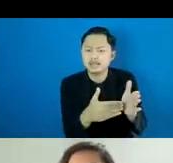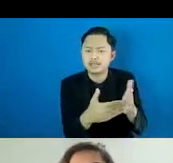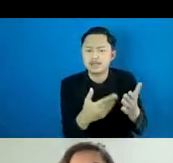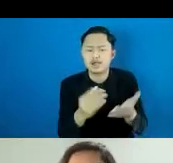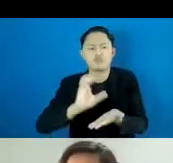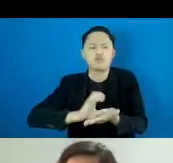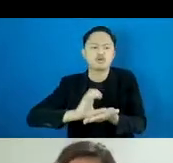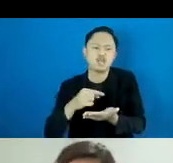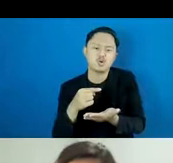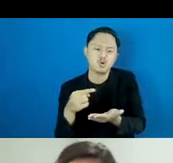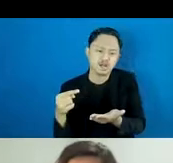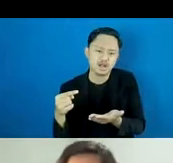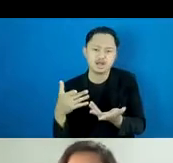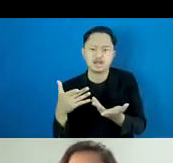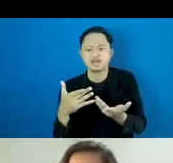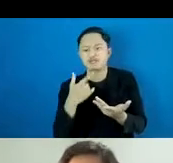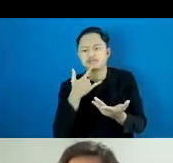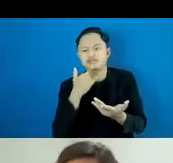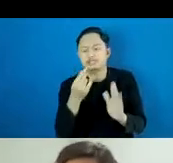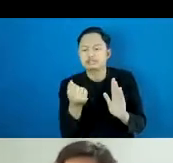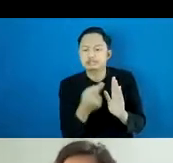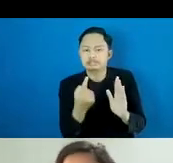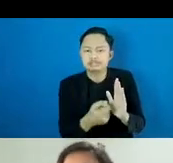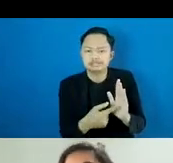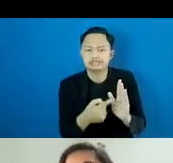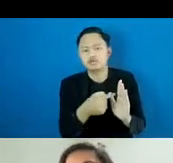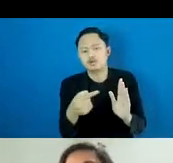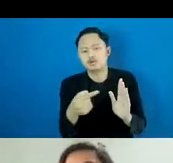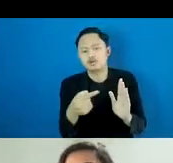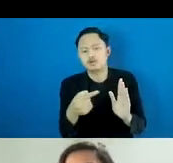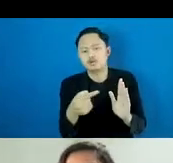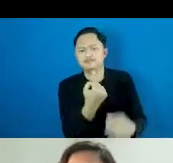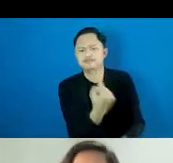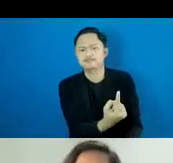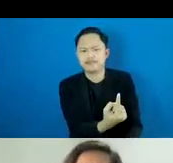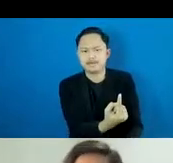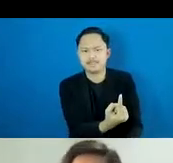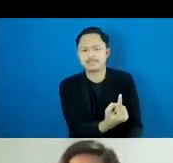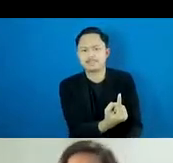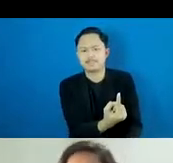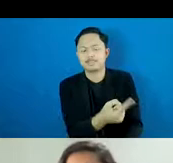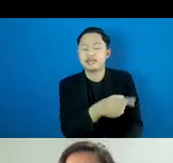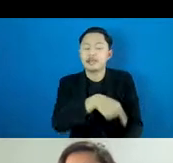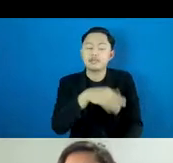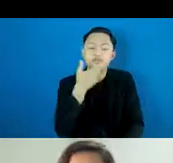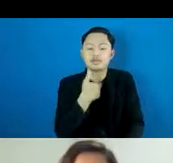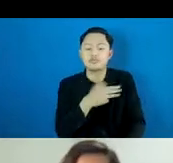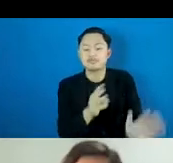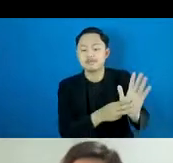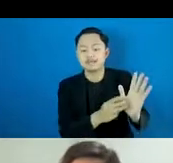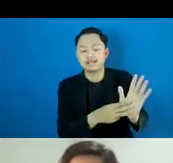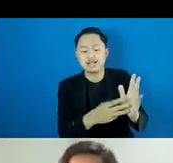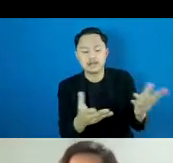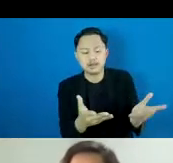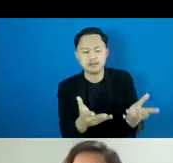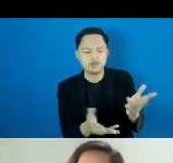be that it's not credit worthy. It's a private company, so it has problems. Can be